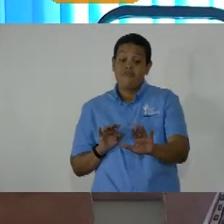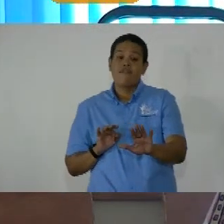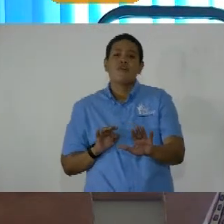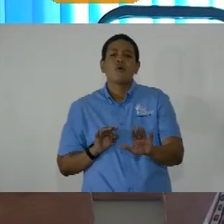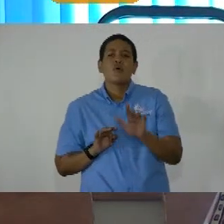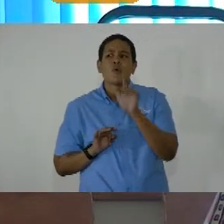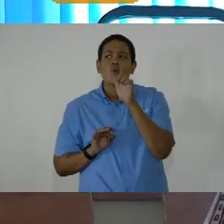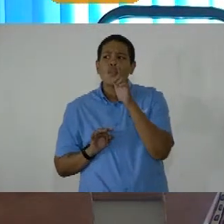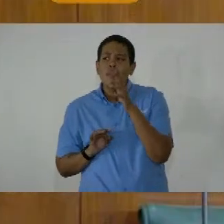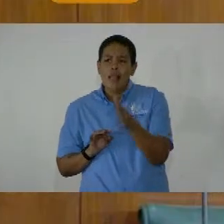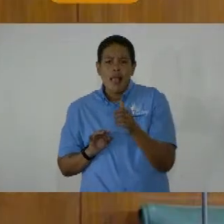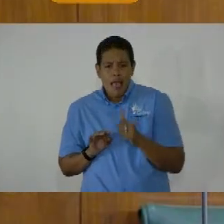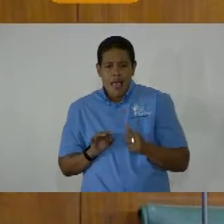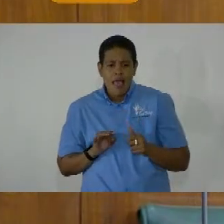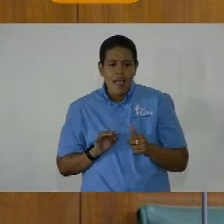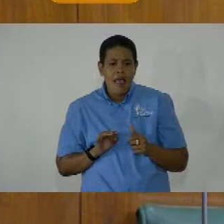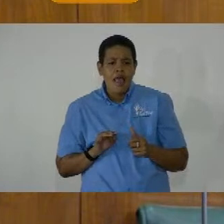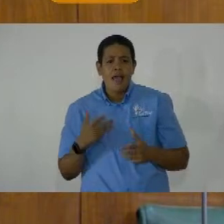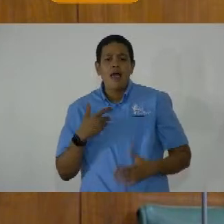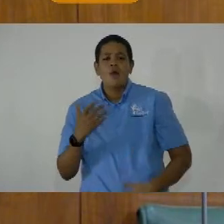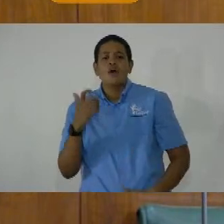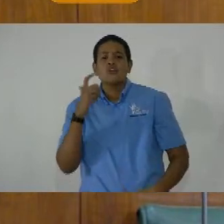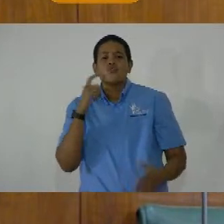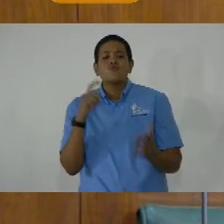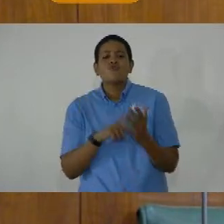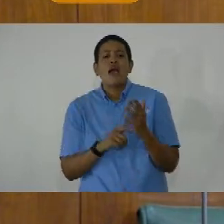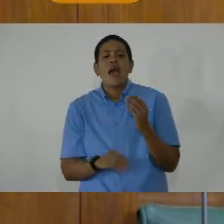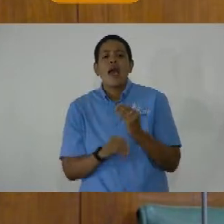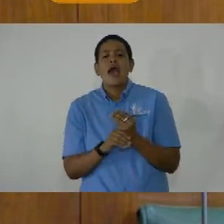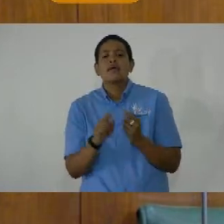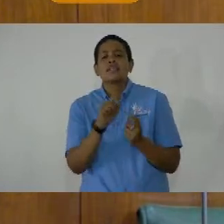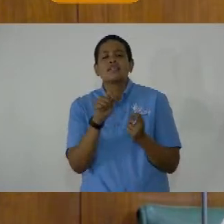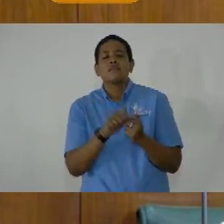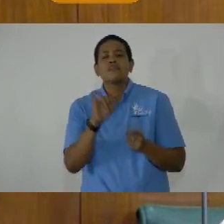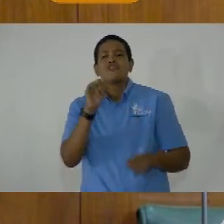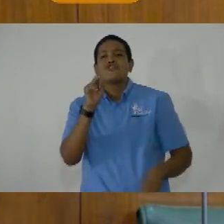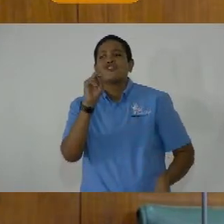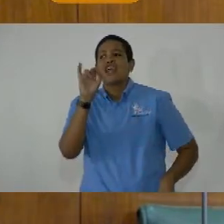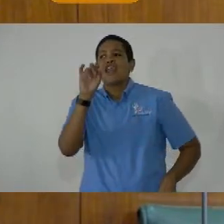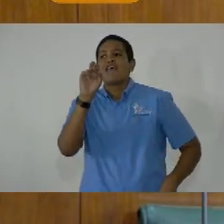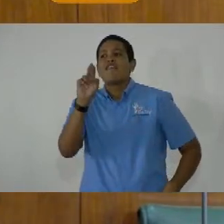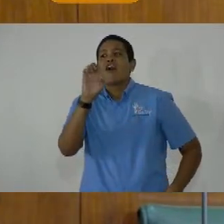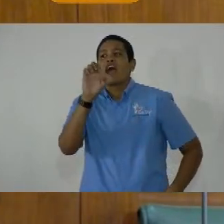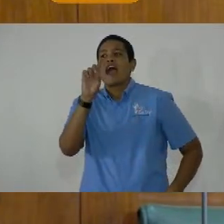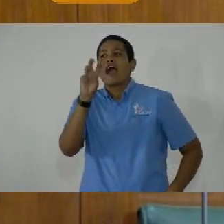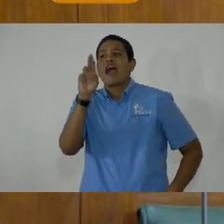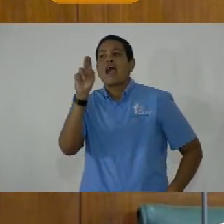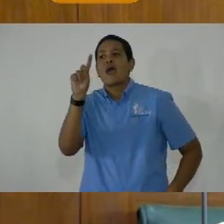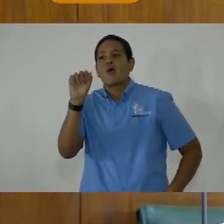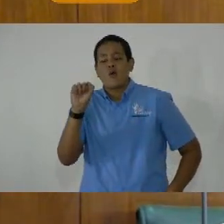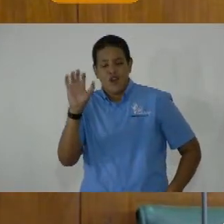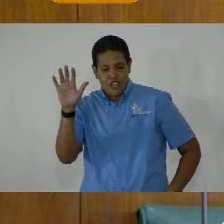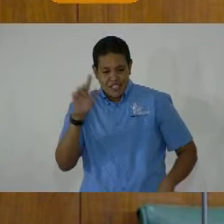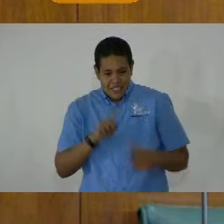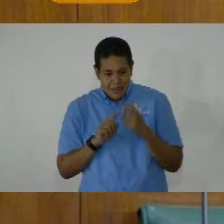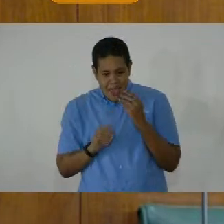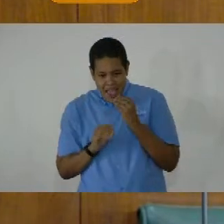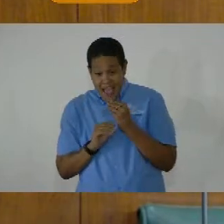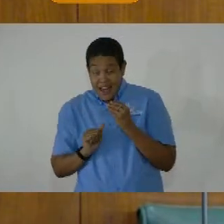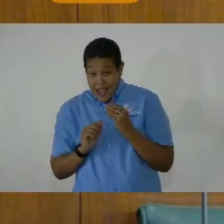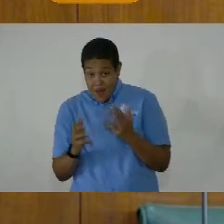who are here. I want to recognize in particular Ms. Jennifer Edwards, and I want to